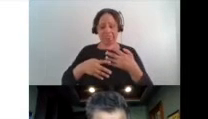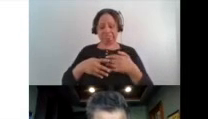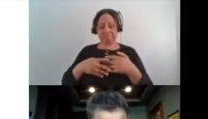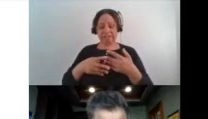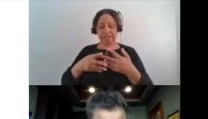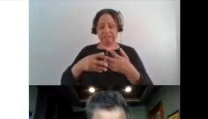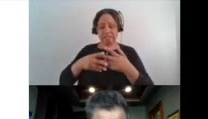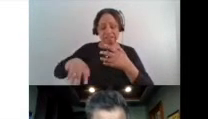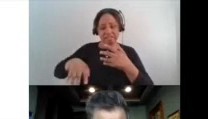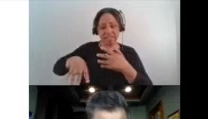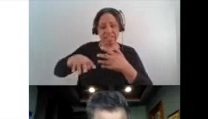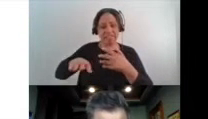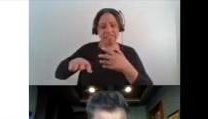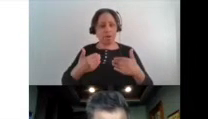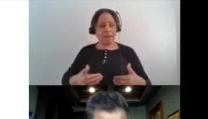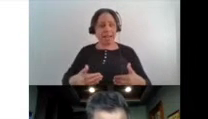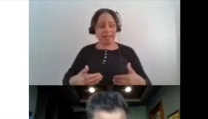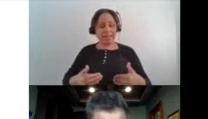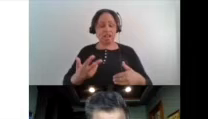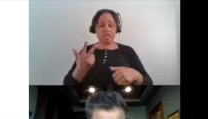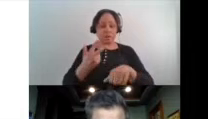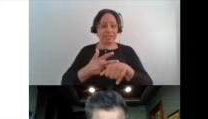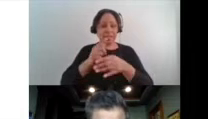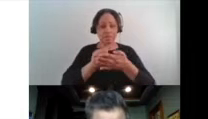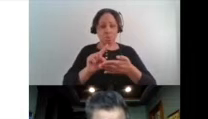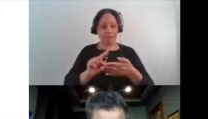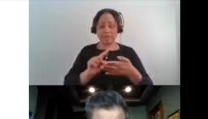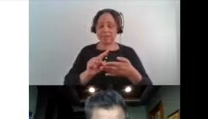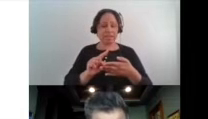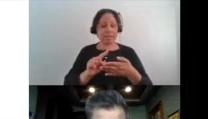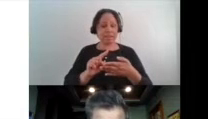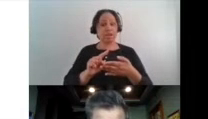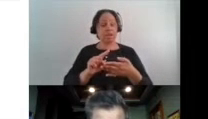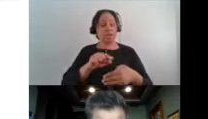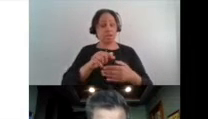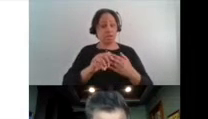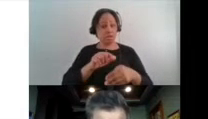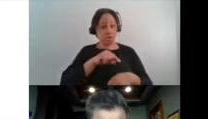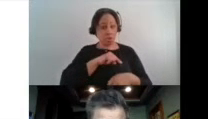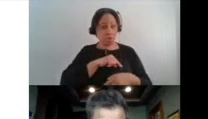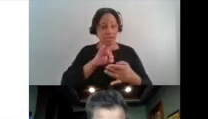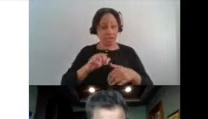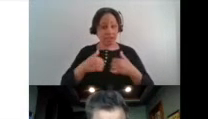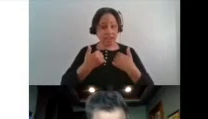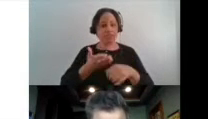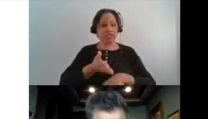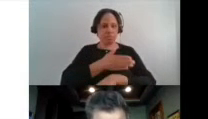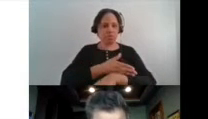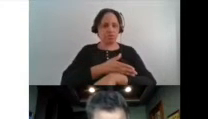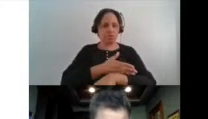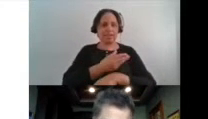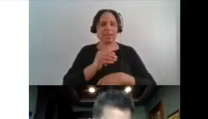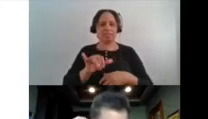the peritoneal dialysis machine on a daily basis. The quality of life indeed improves, and that is the best way to replace kidney